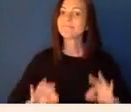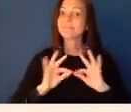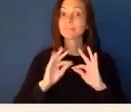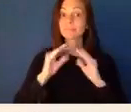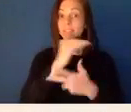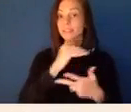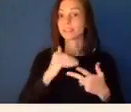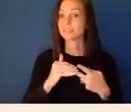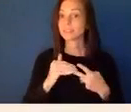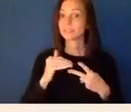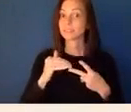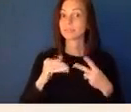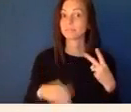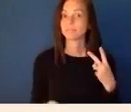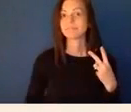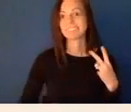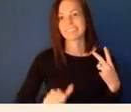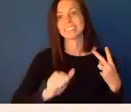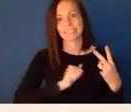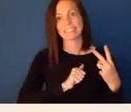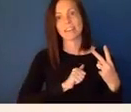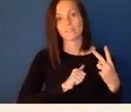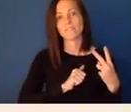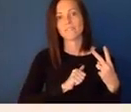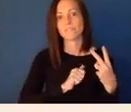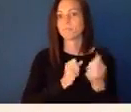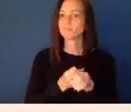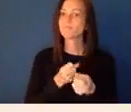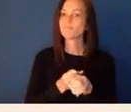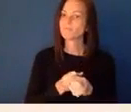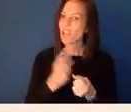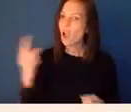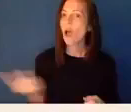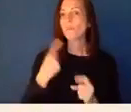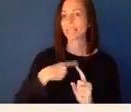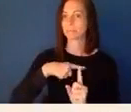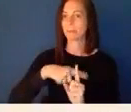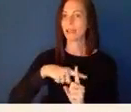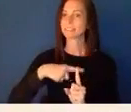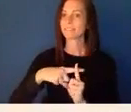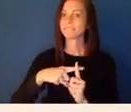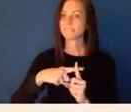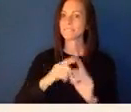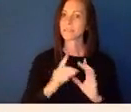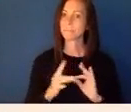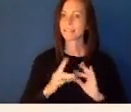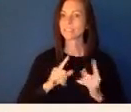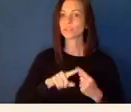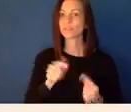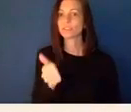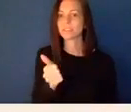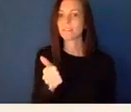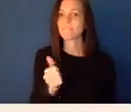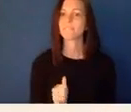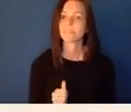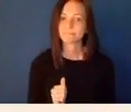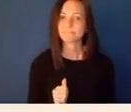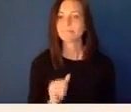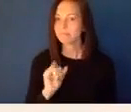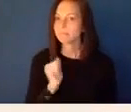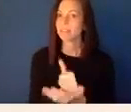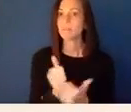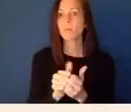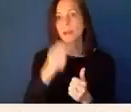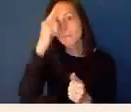to self affirm. So, always giving yourself positive messages back. It really helps with brain